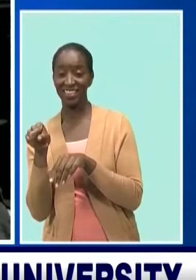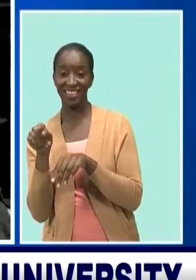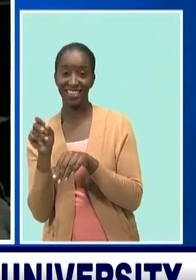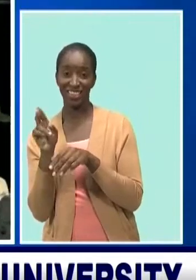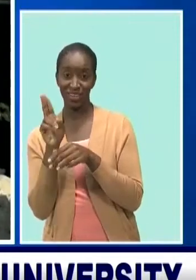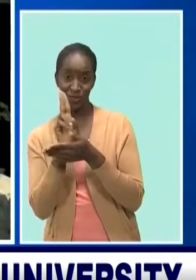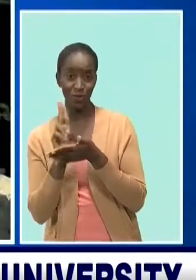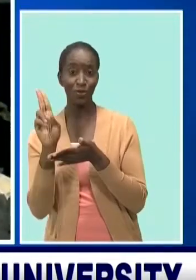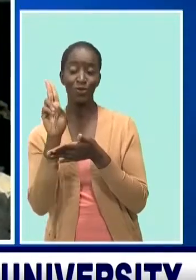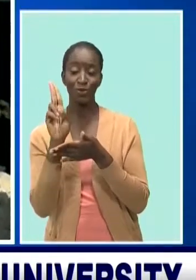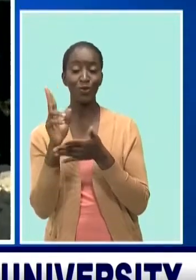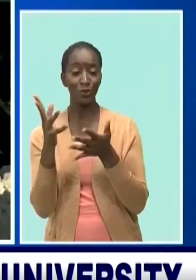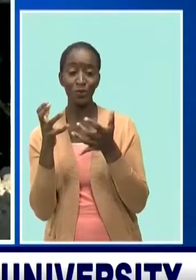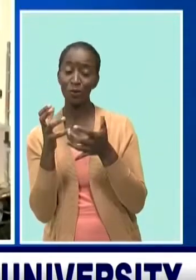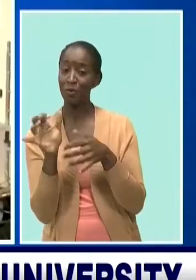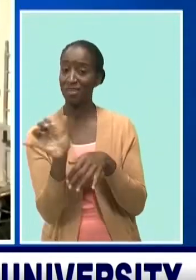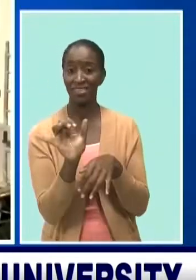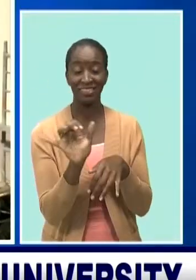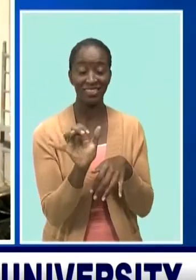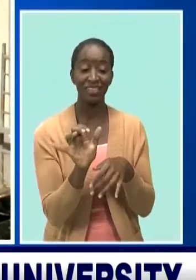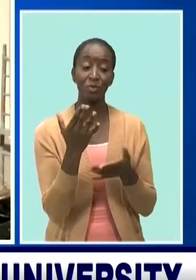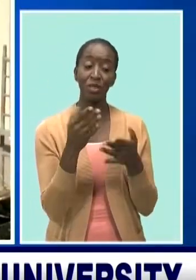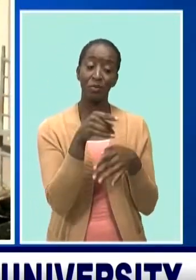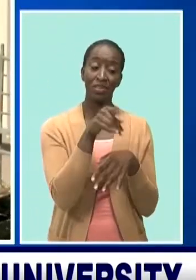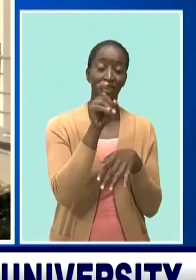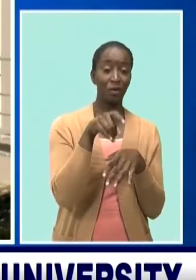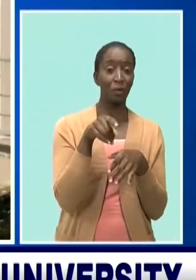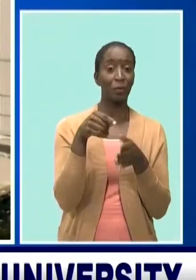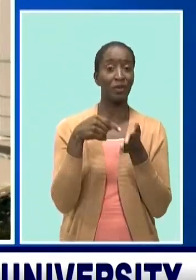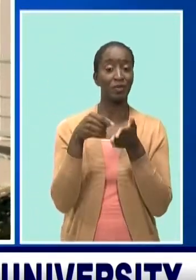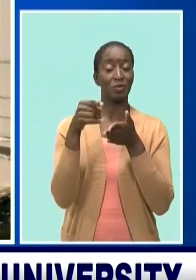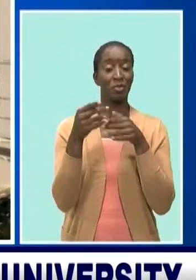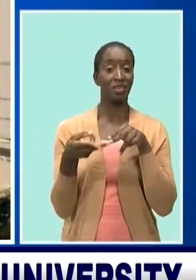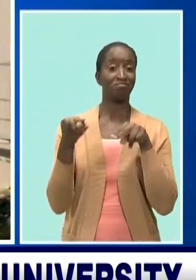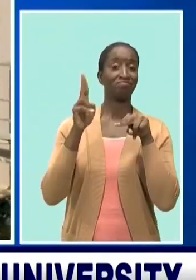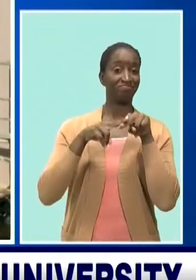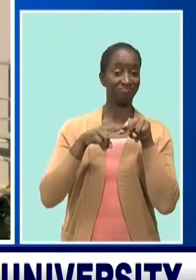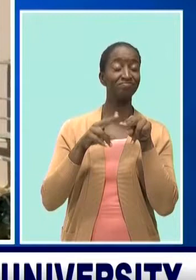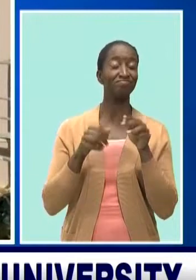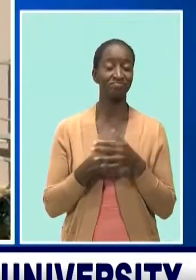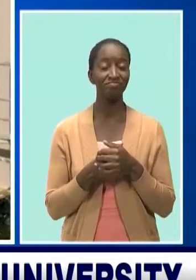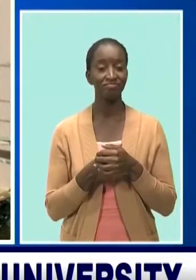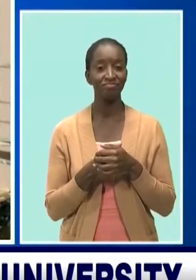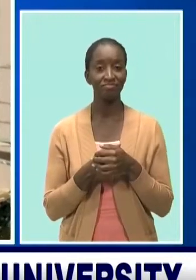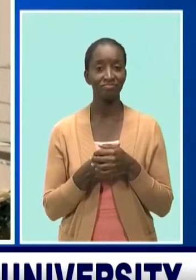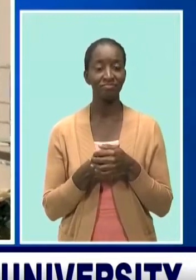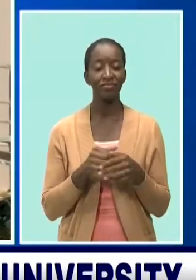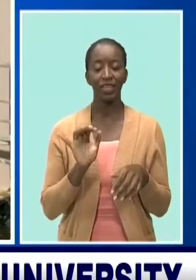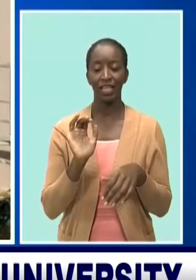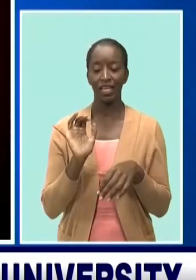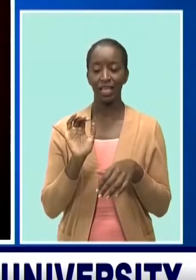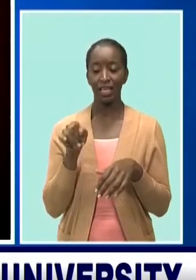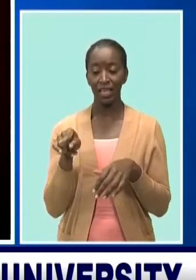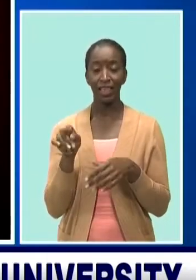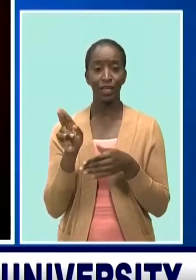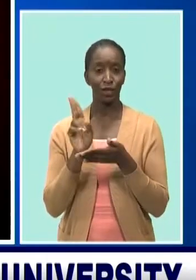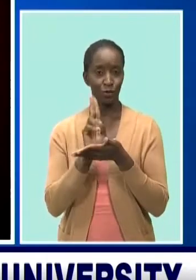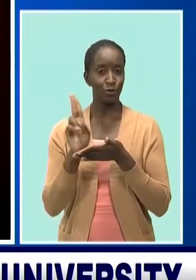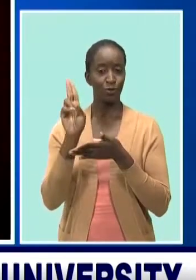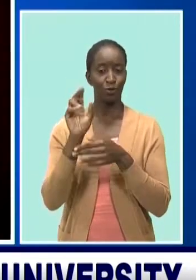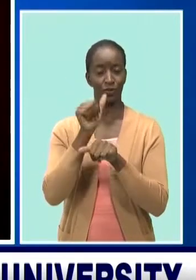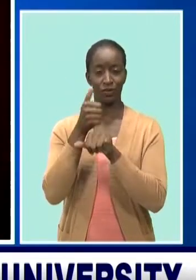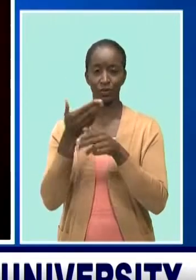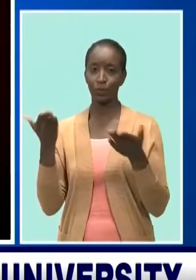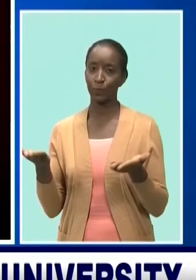real estate perspective, Ross has been able to lift rental rates and boost property values, something missing from the market over the